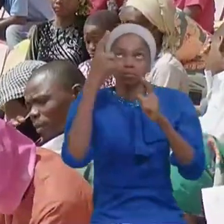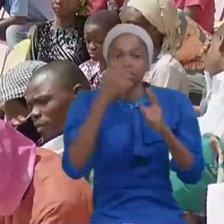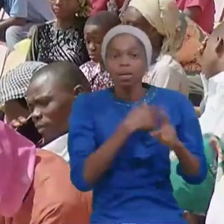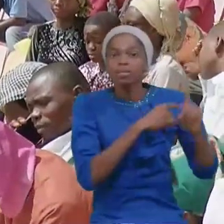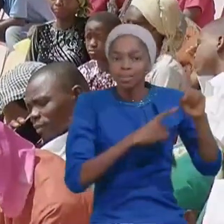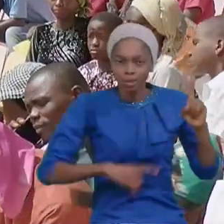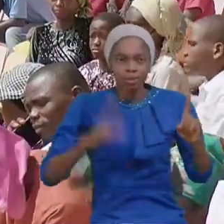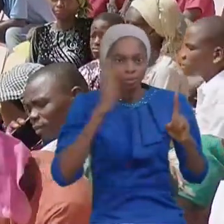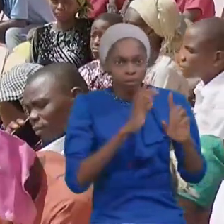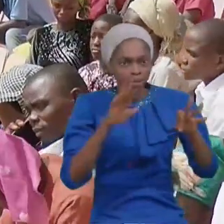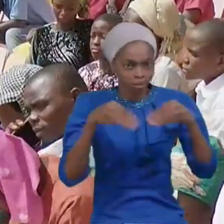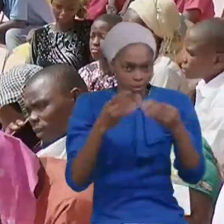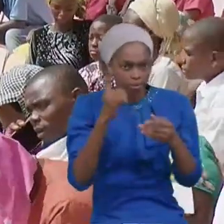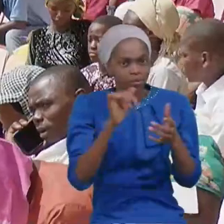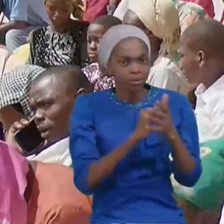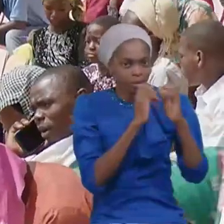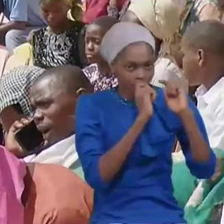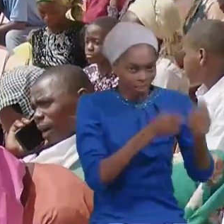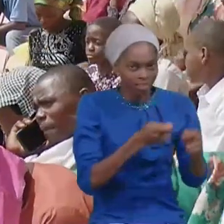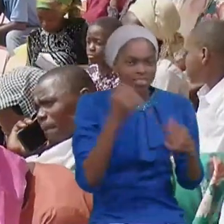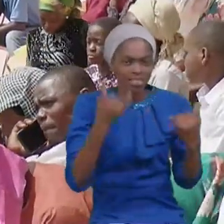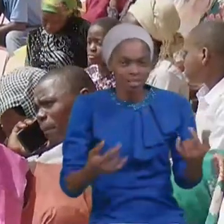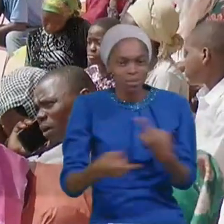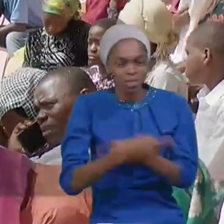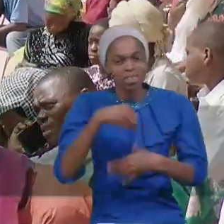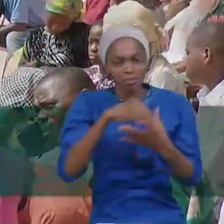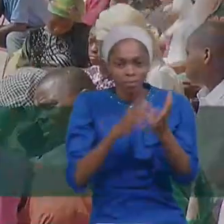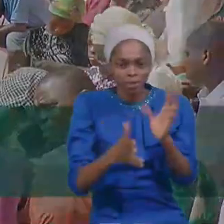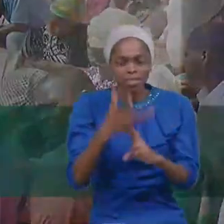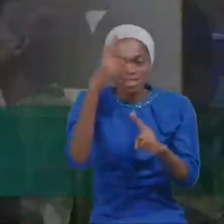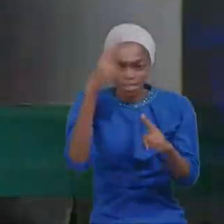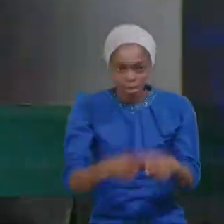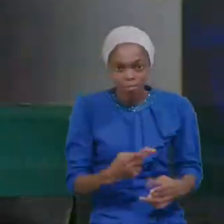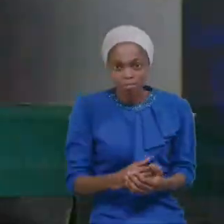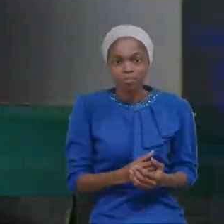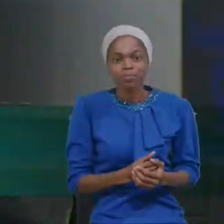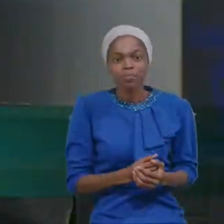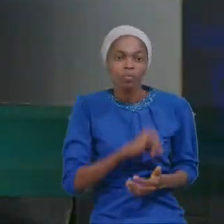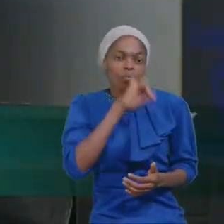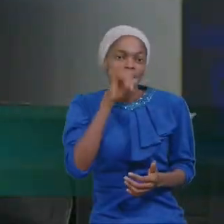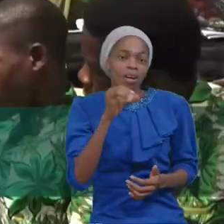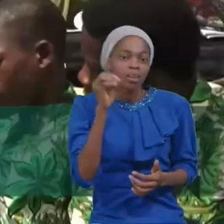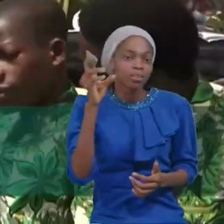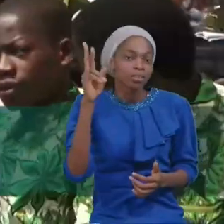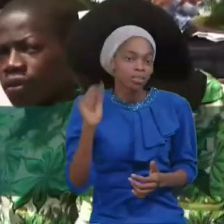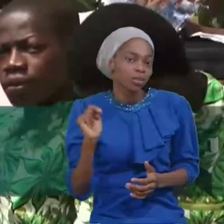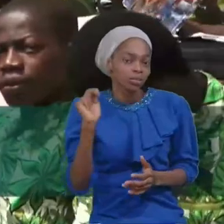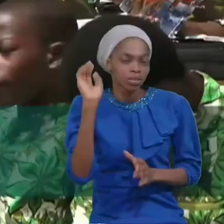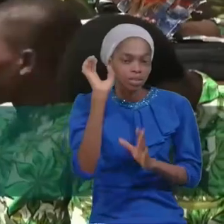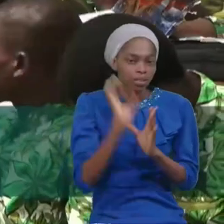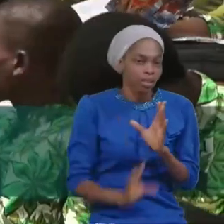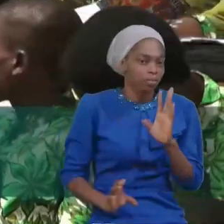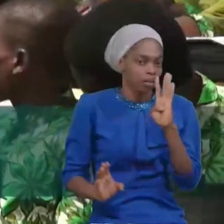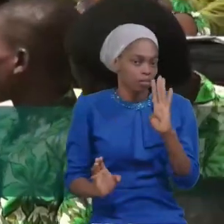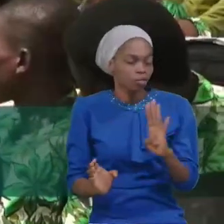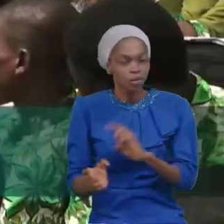at John chapter 4, and we're reading from verse 10. John chapter 4, we're looking at